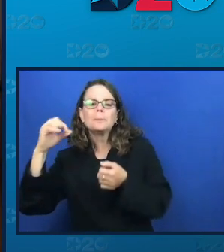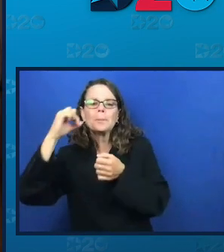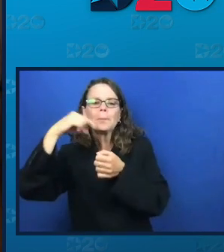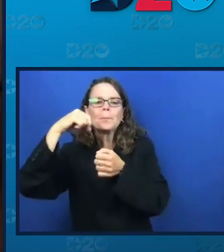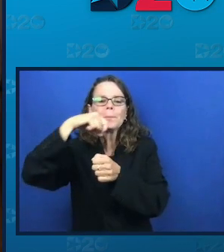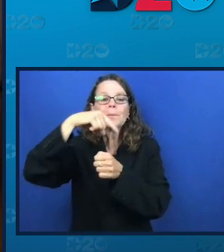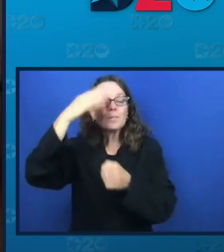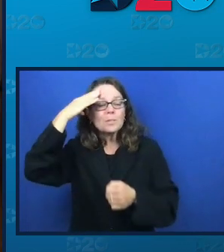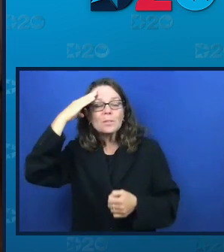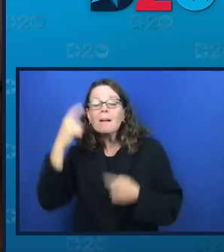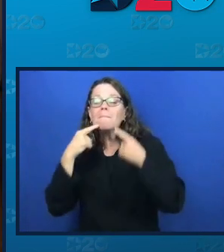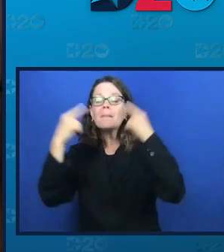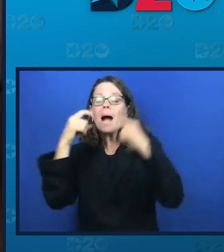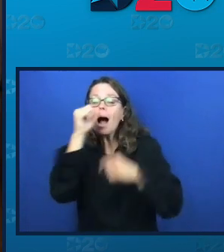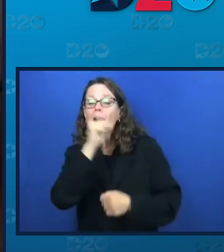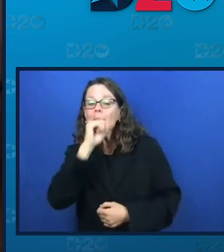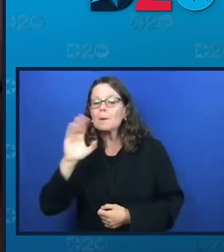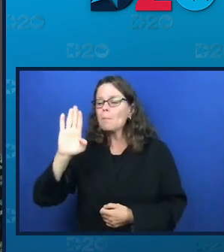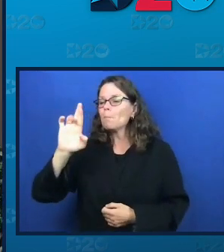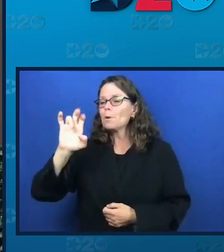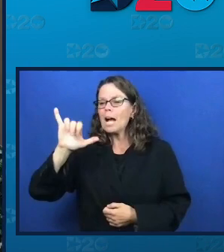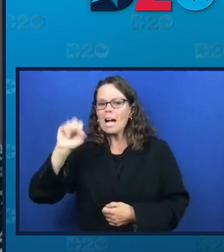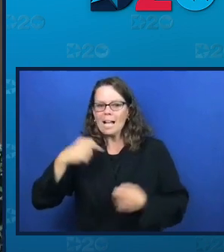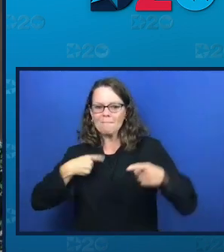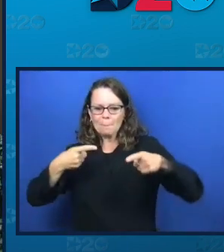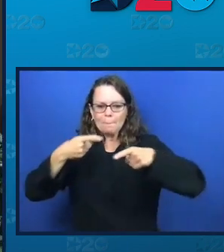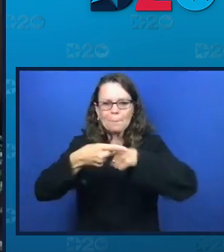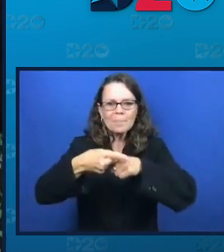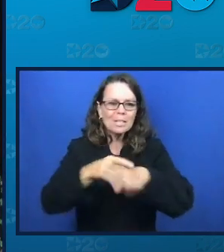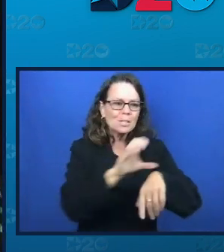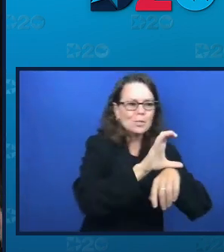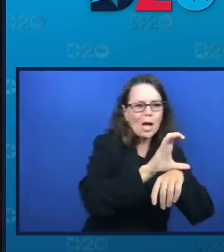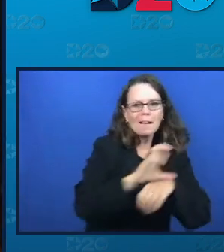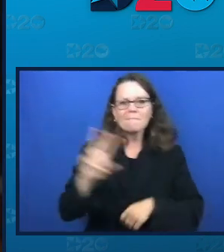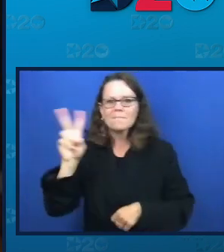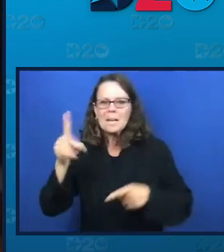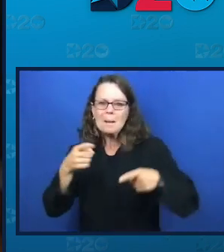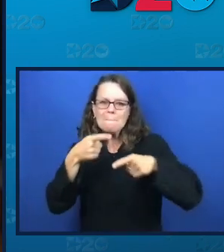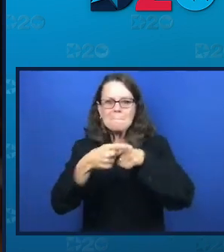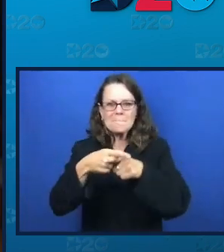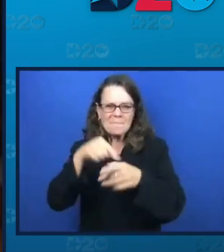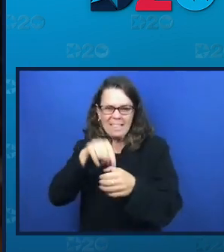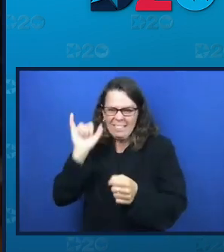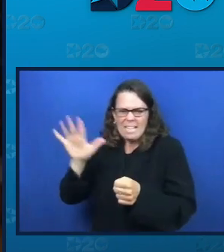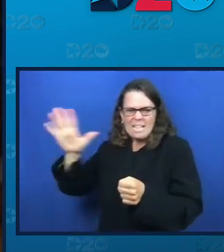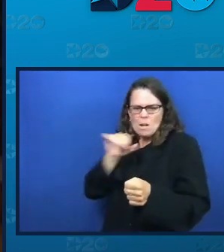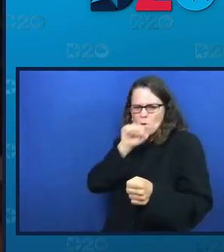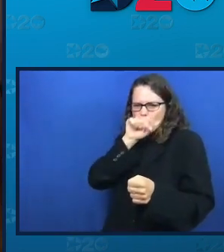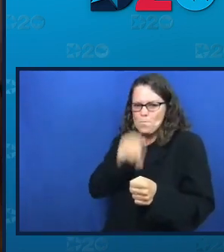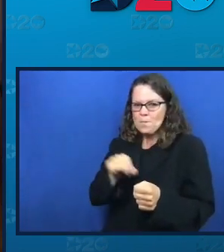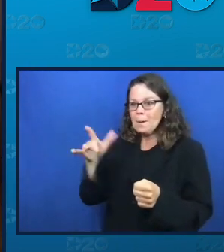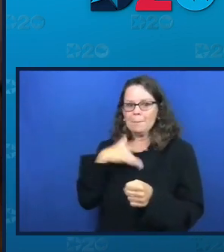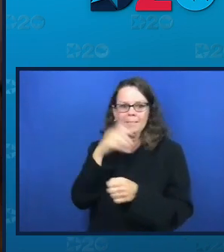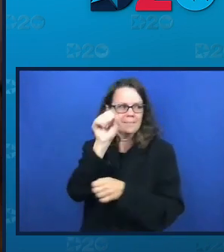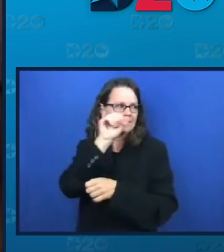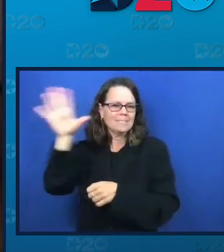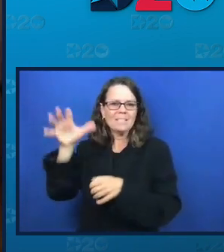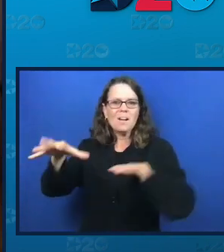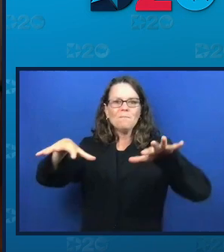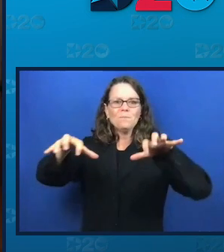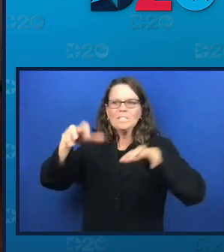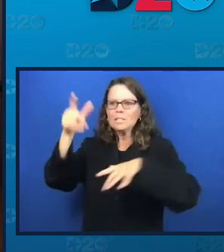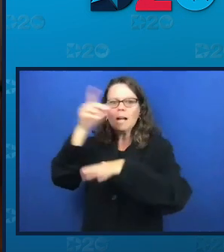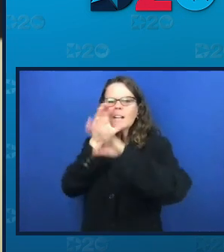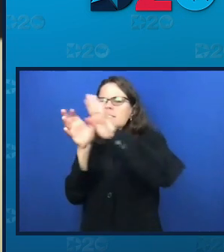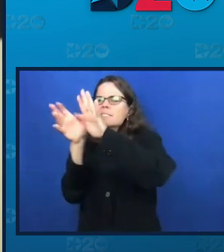ice cream in hidden ways. Yeah. Eating it in the freezer so that my grandma doesn't see. He hides